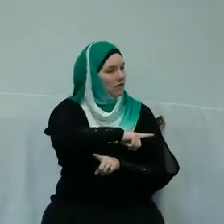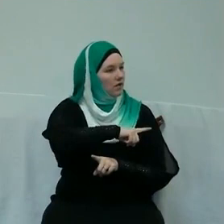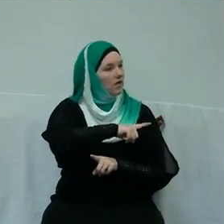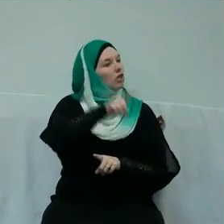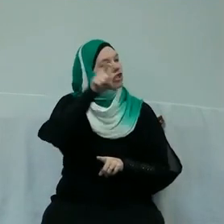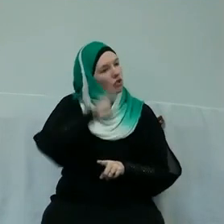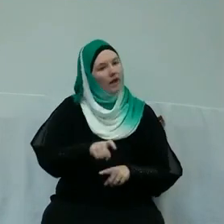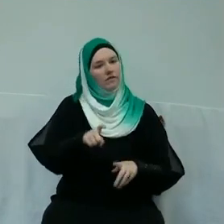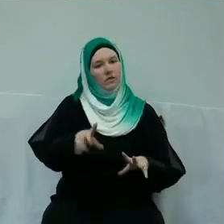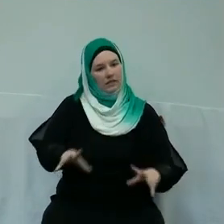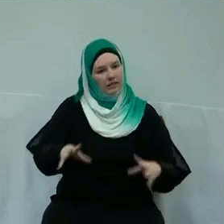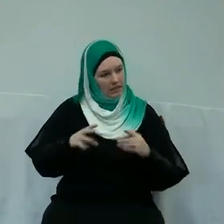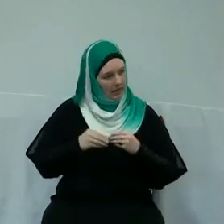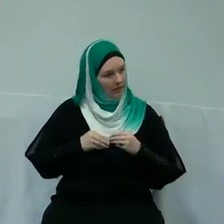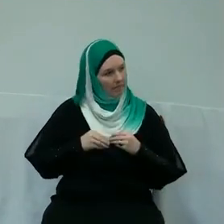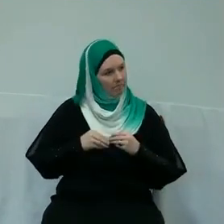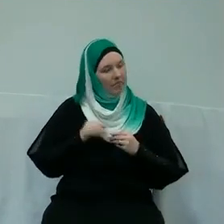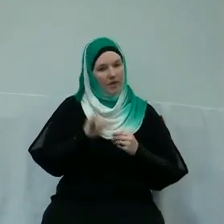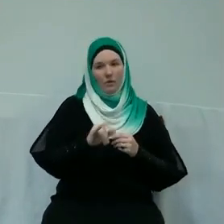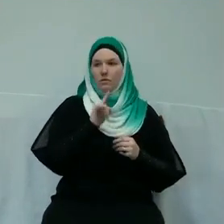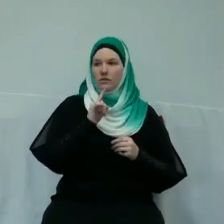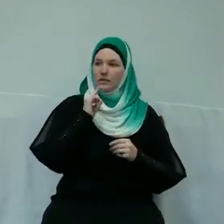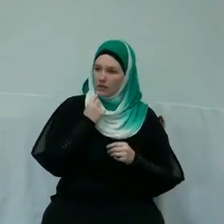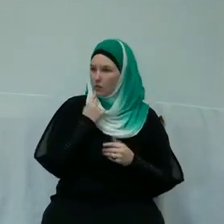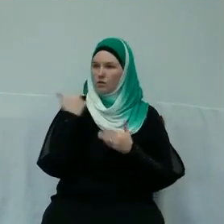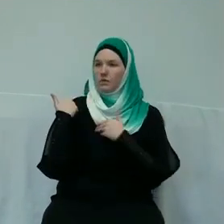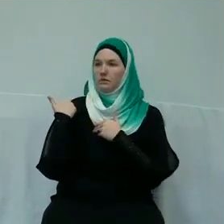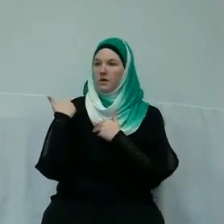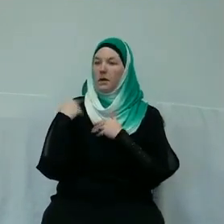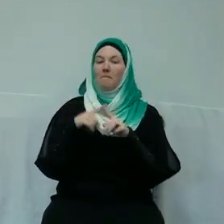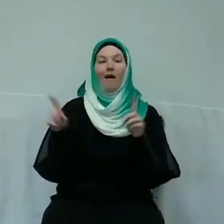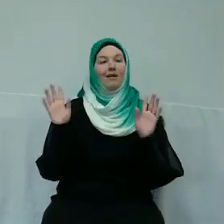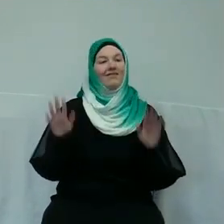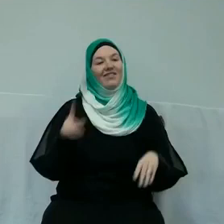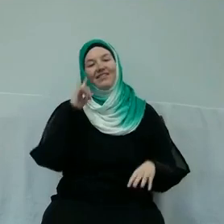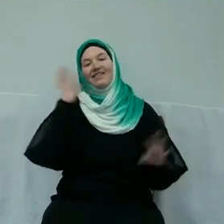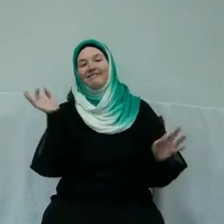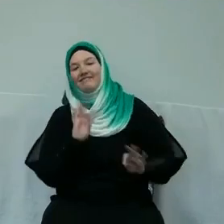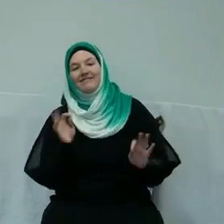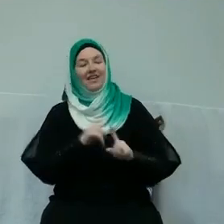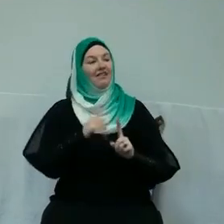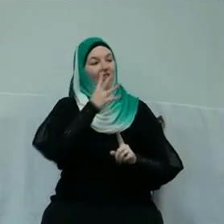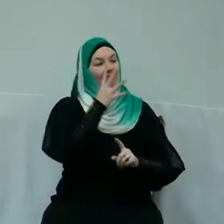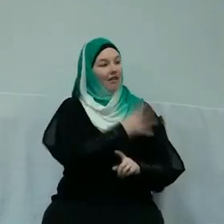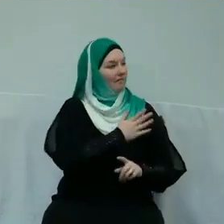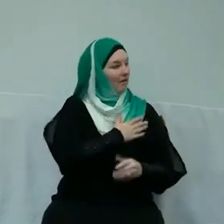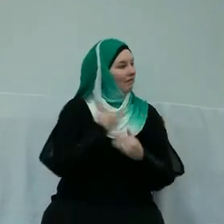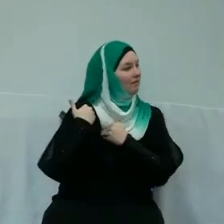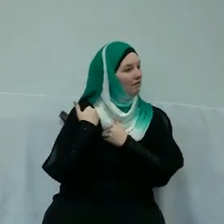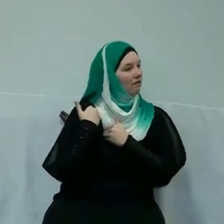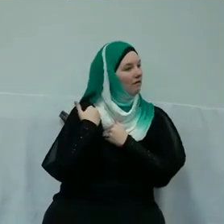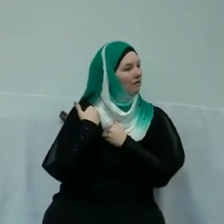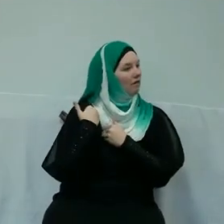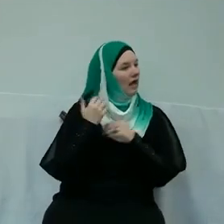you take your responsibilities seriously. But if you play around, if you neglect your duties, how do you